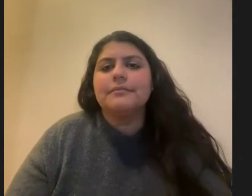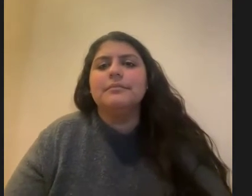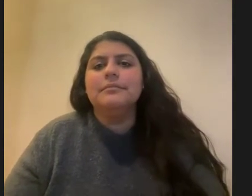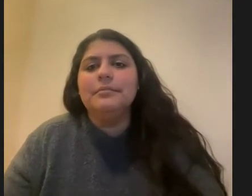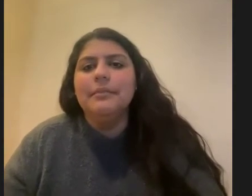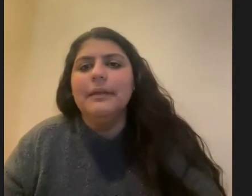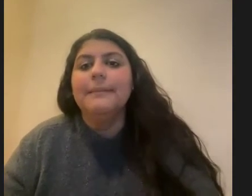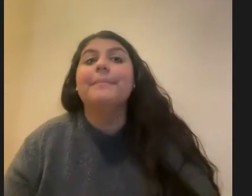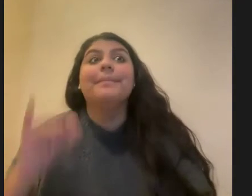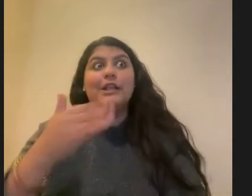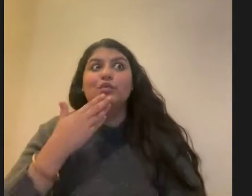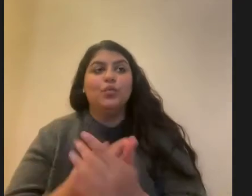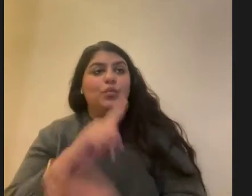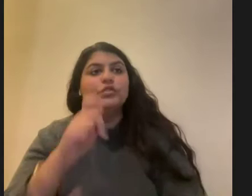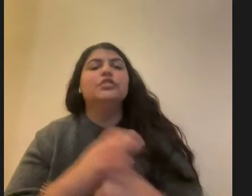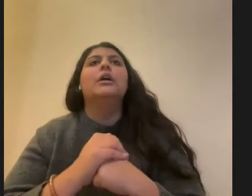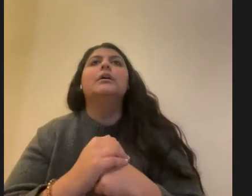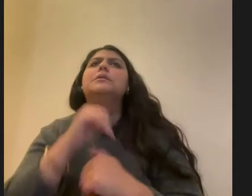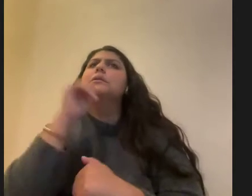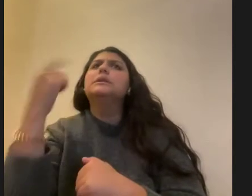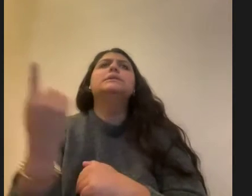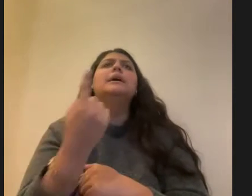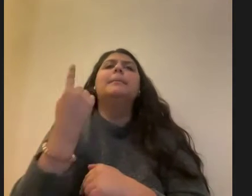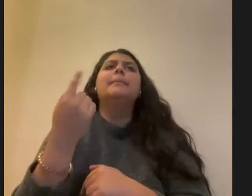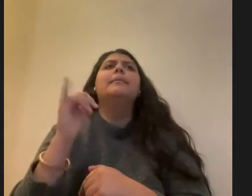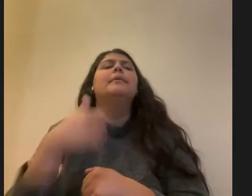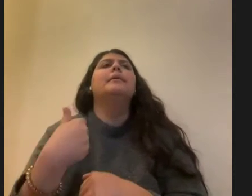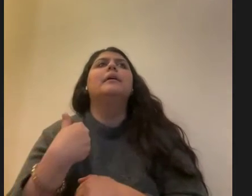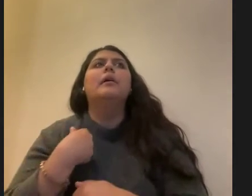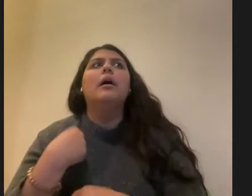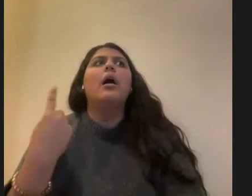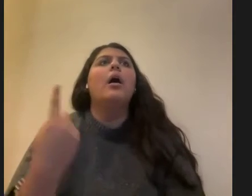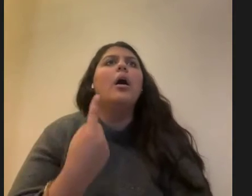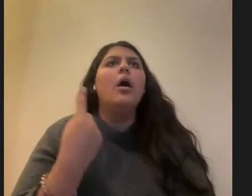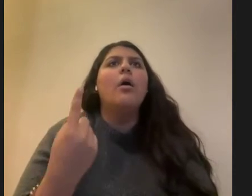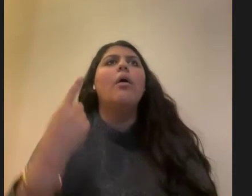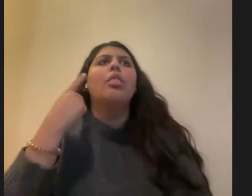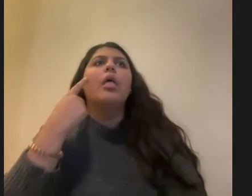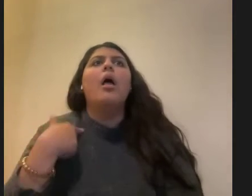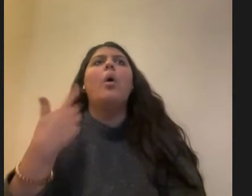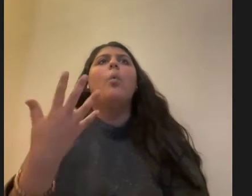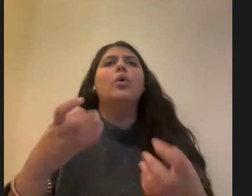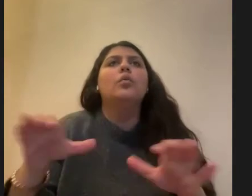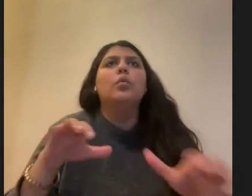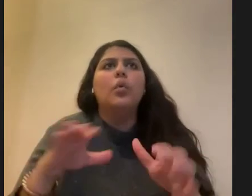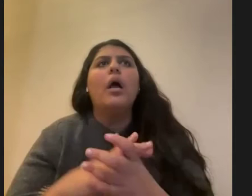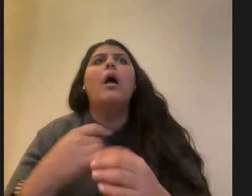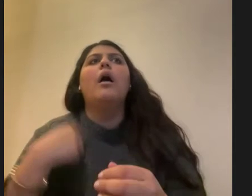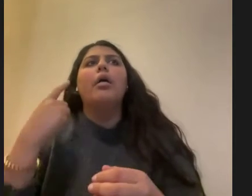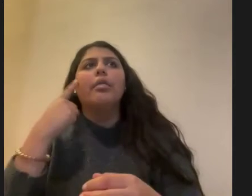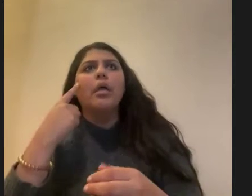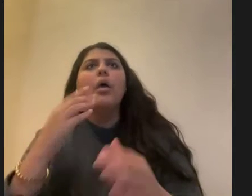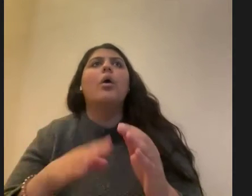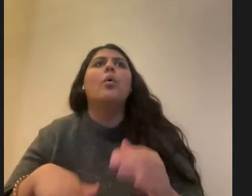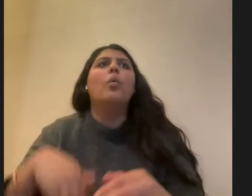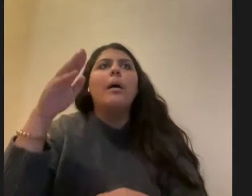That's a great question. I mean, it wasn't something that I always thought I was going to do. I thought growing up I was going to be an